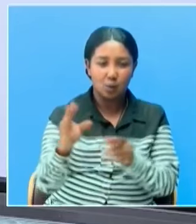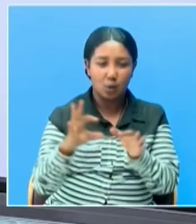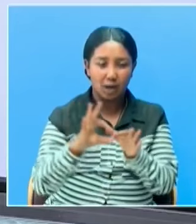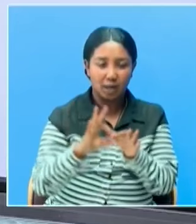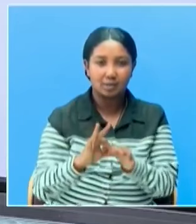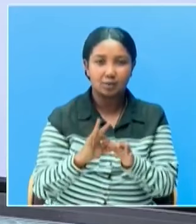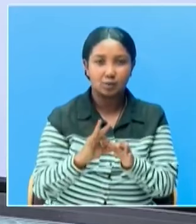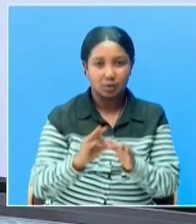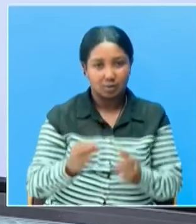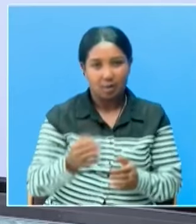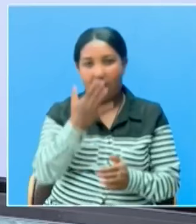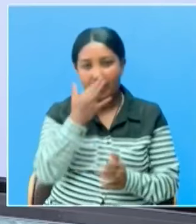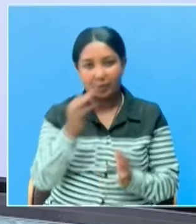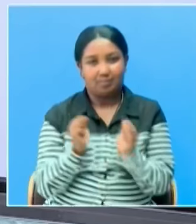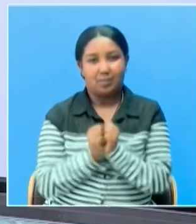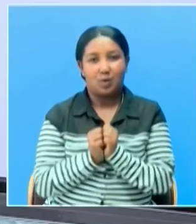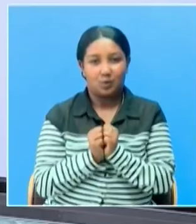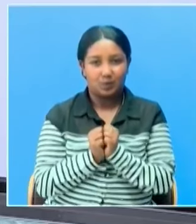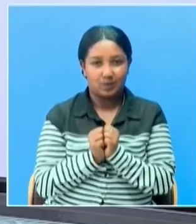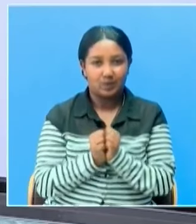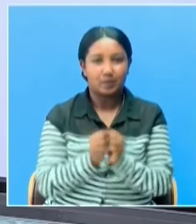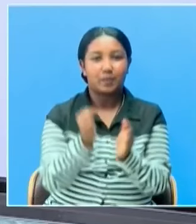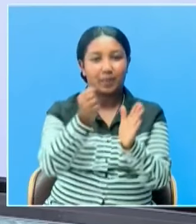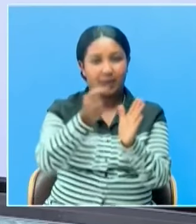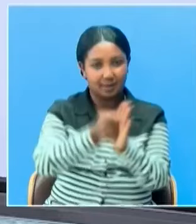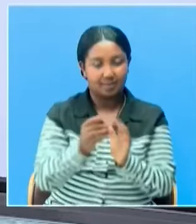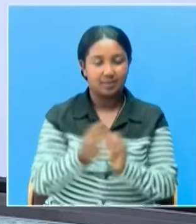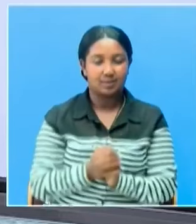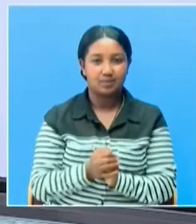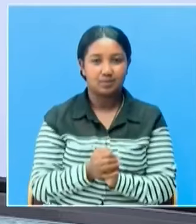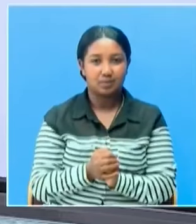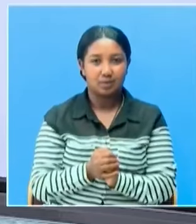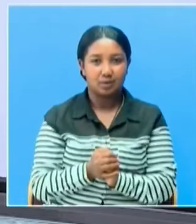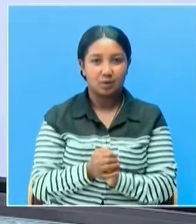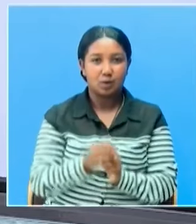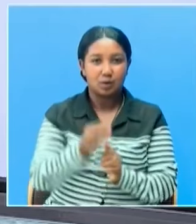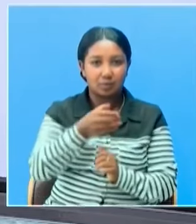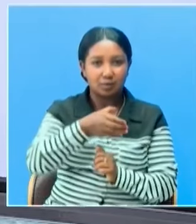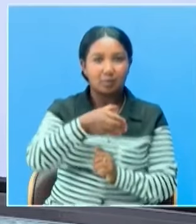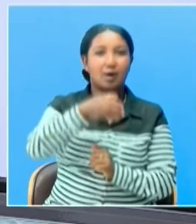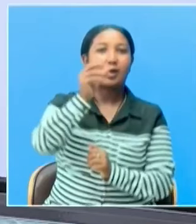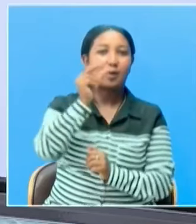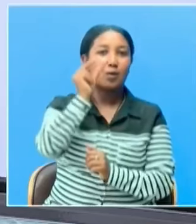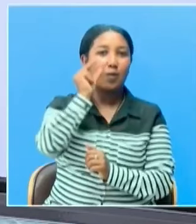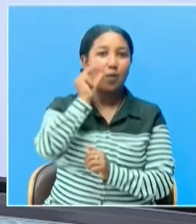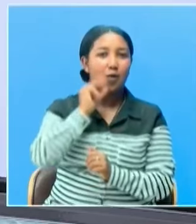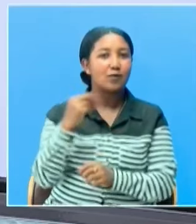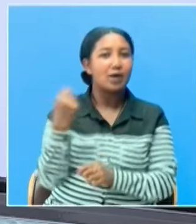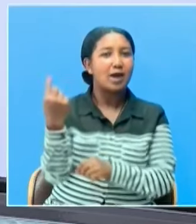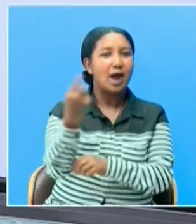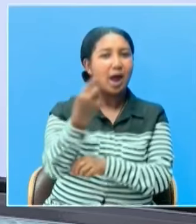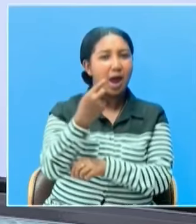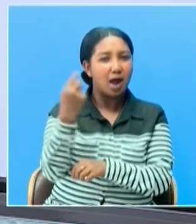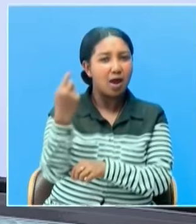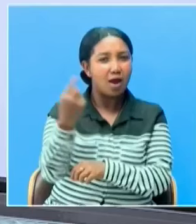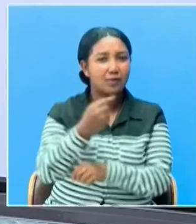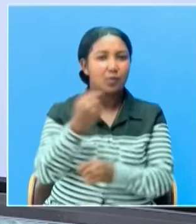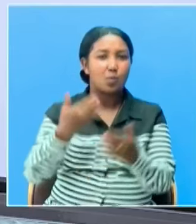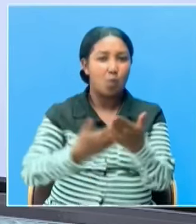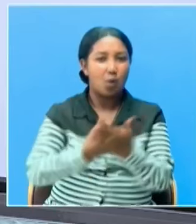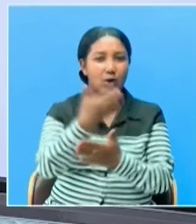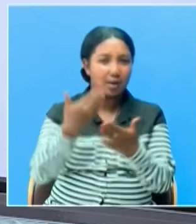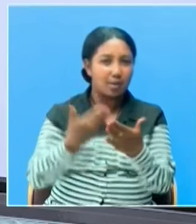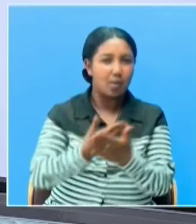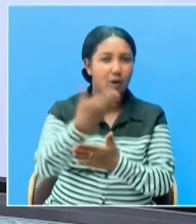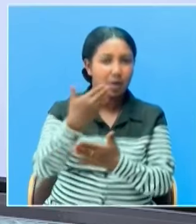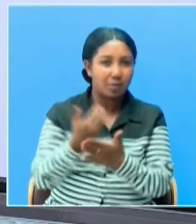our habits. For example, when you drink coffee every day or maybe every morning, you can